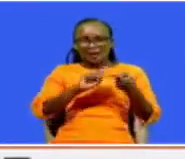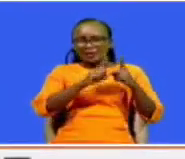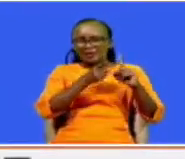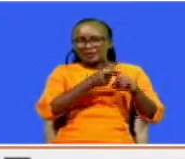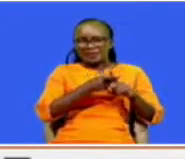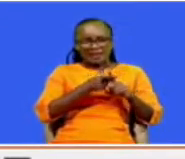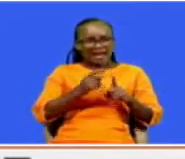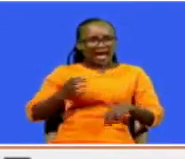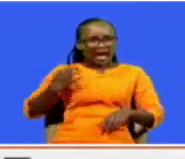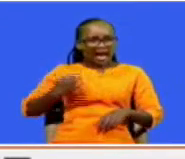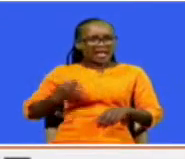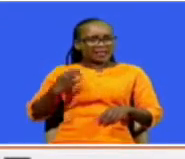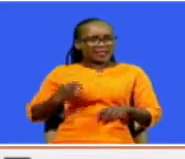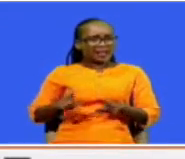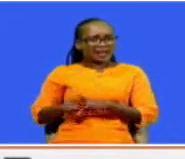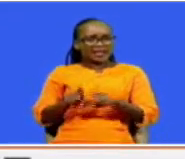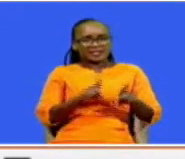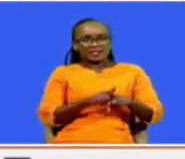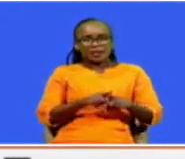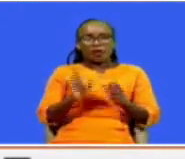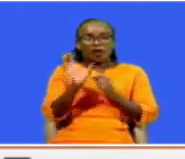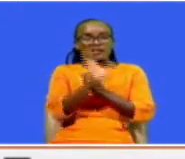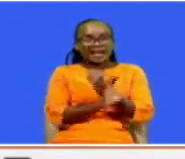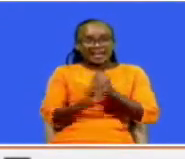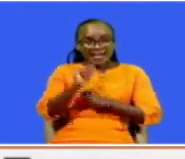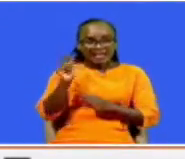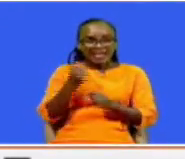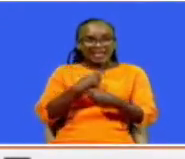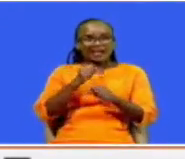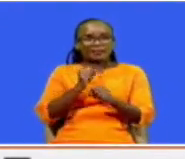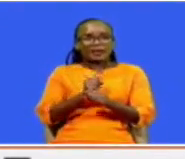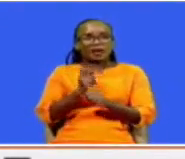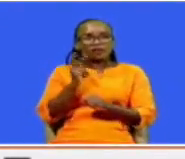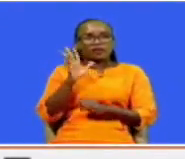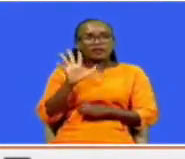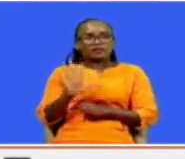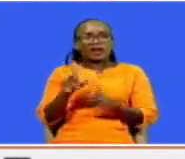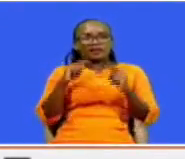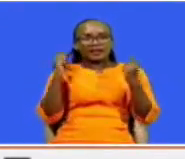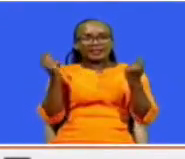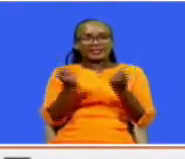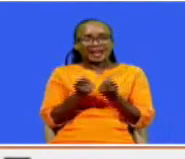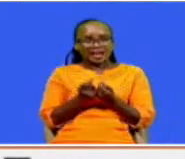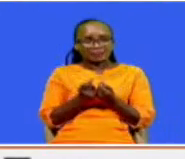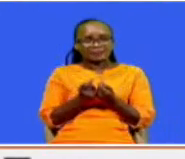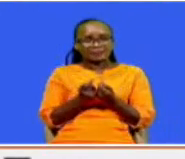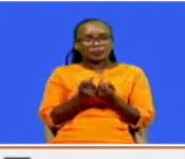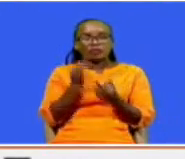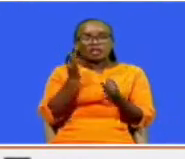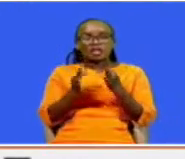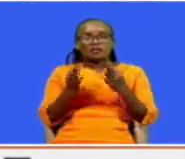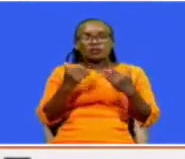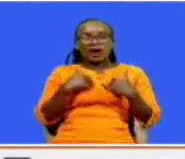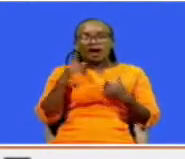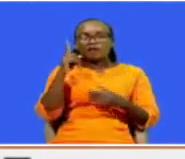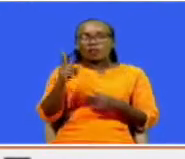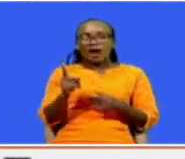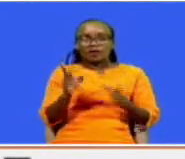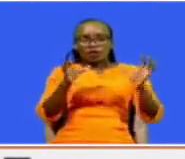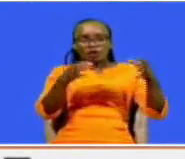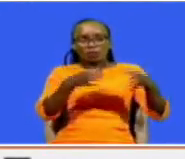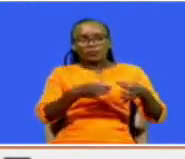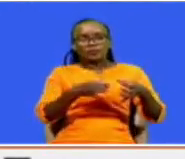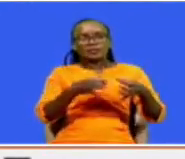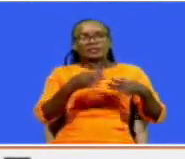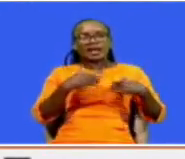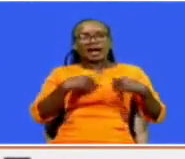ethnic composition of the country. Kenya is made up of 45 tribes. So if you have one community